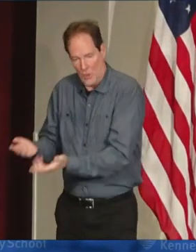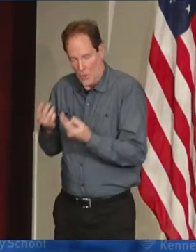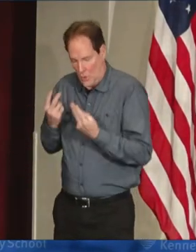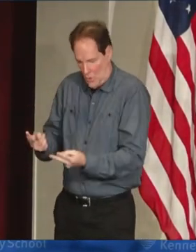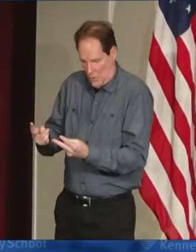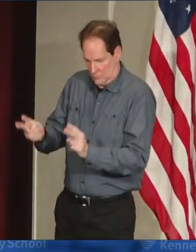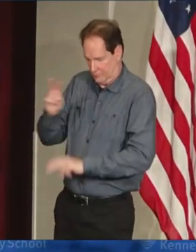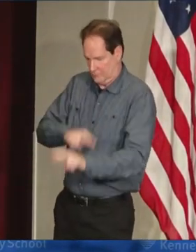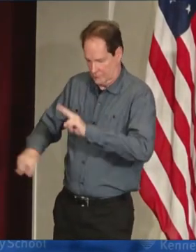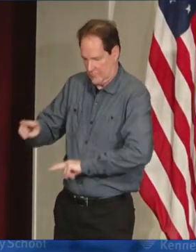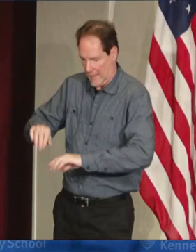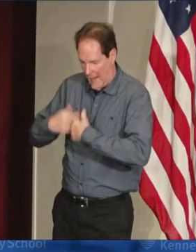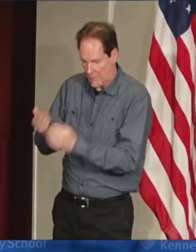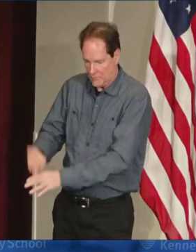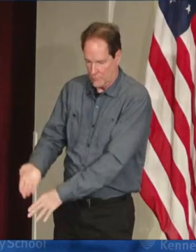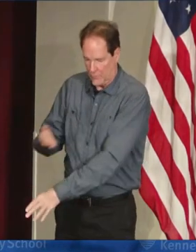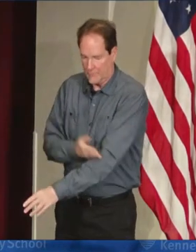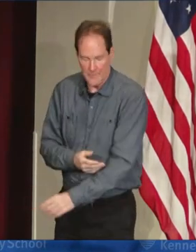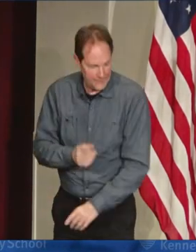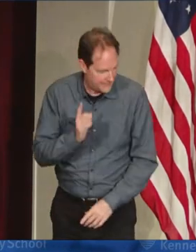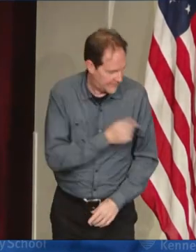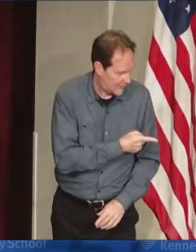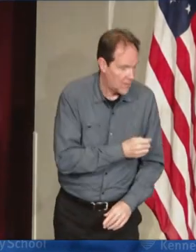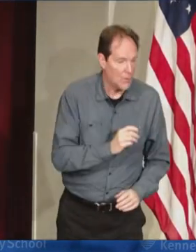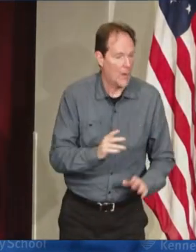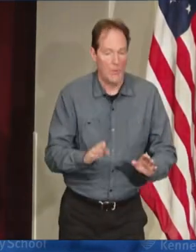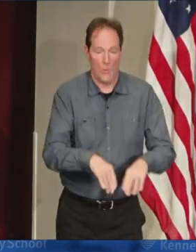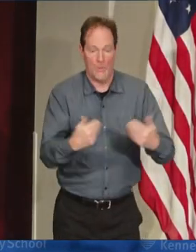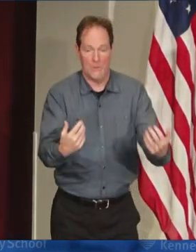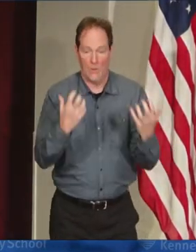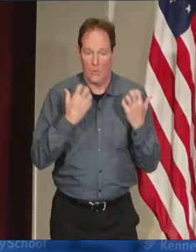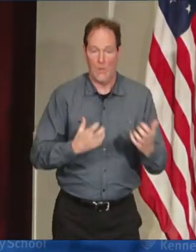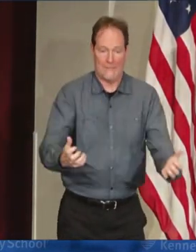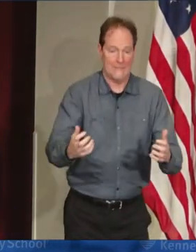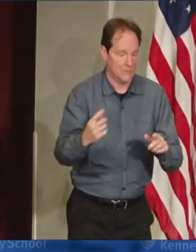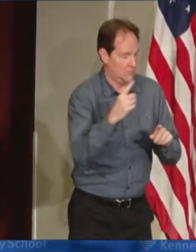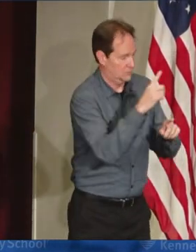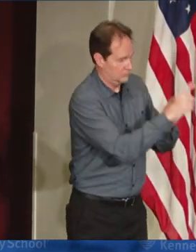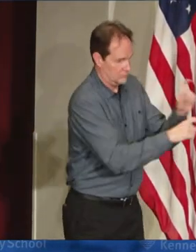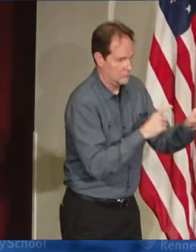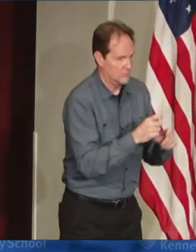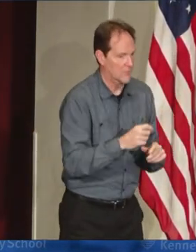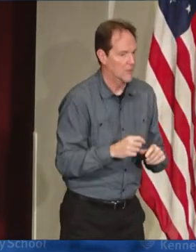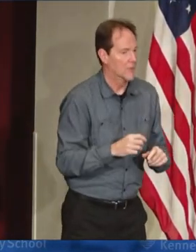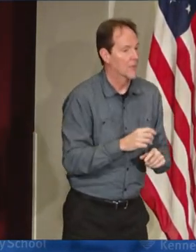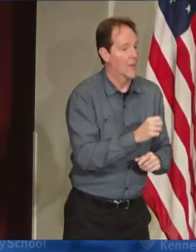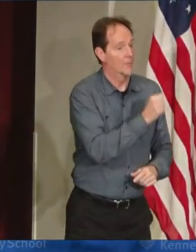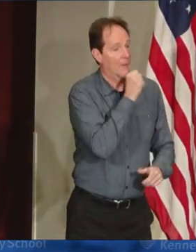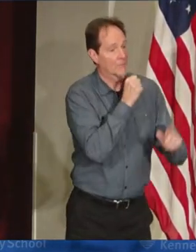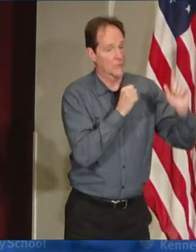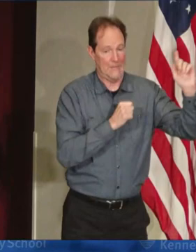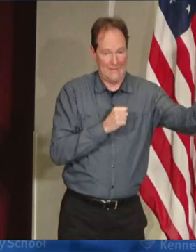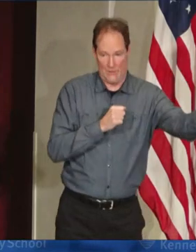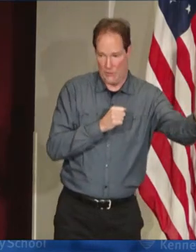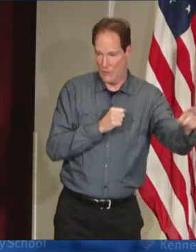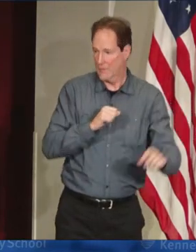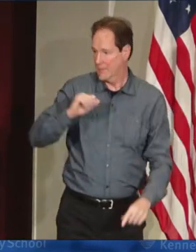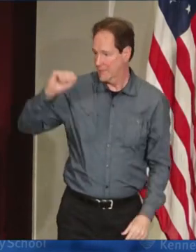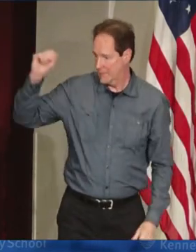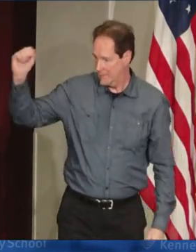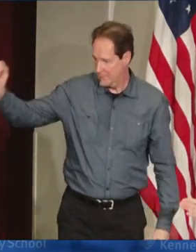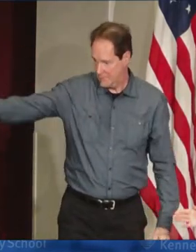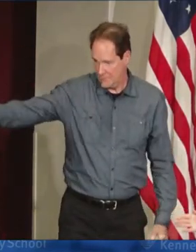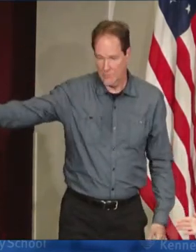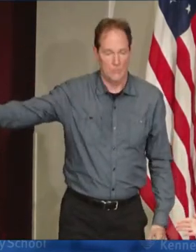done. Terrific. Okay, let me open things up now to, there are microphones here